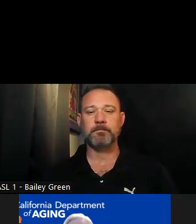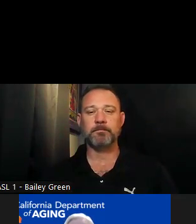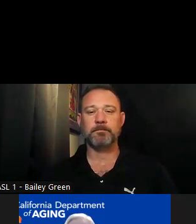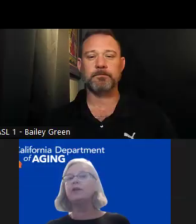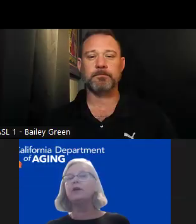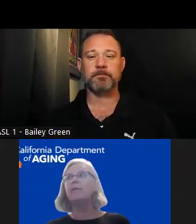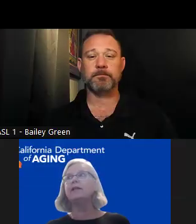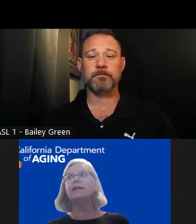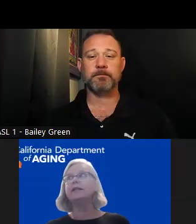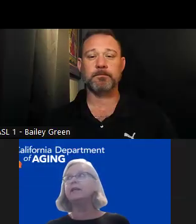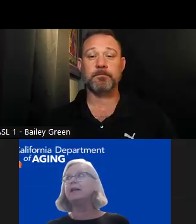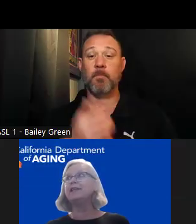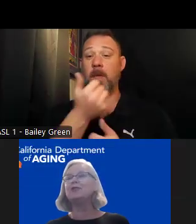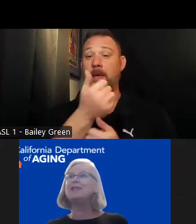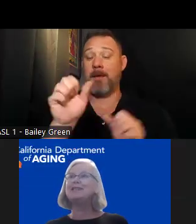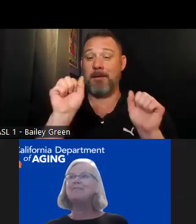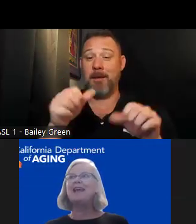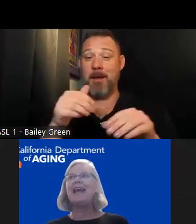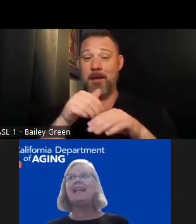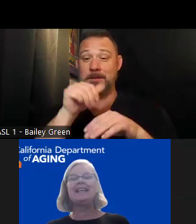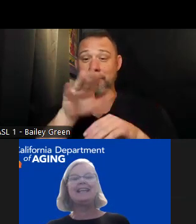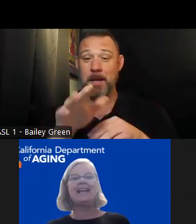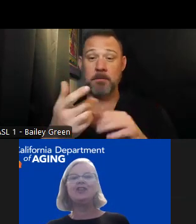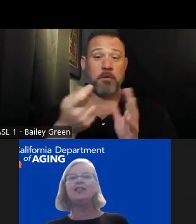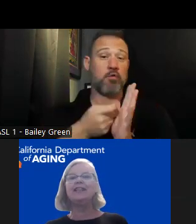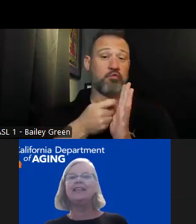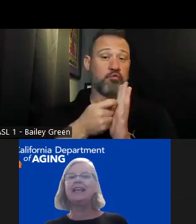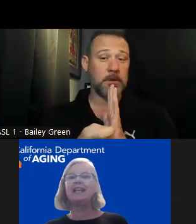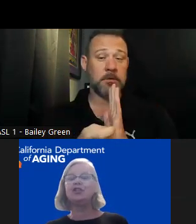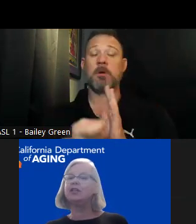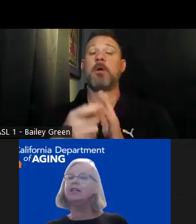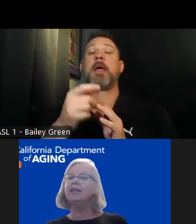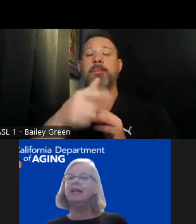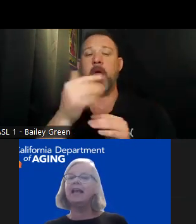can submit a written comment, email it to us at engage,